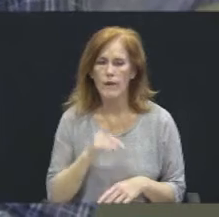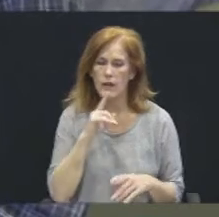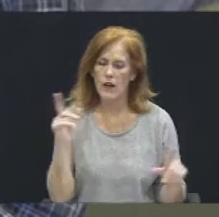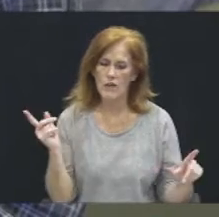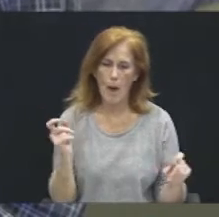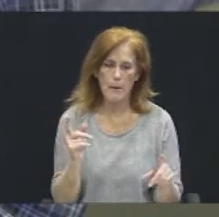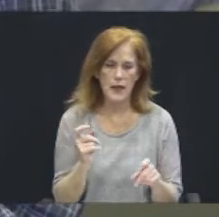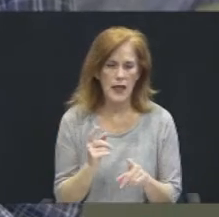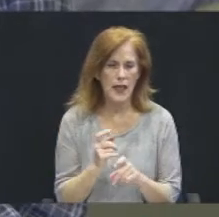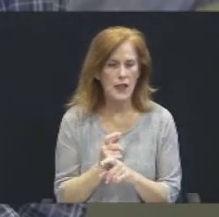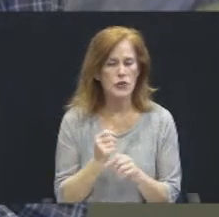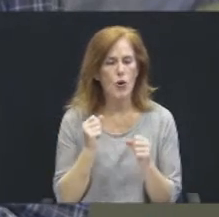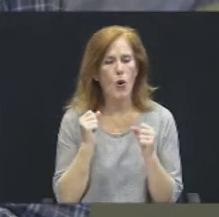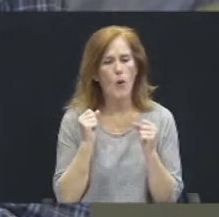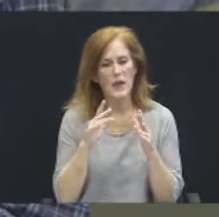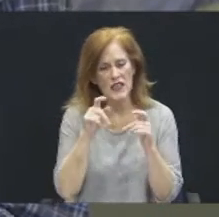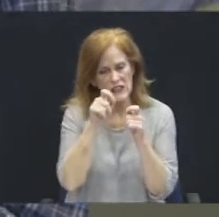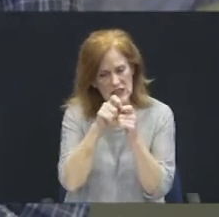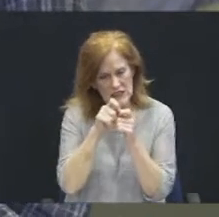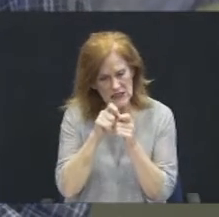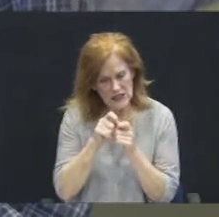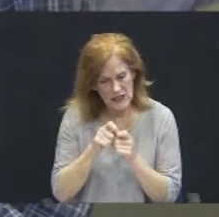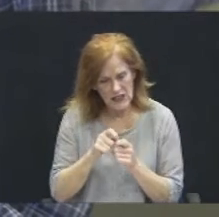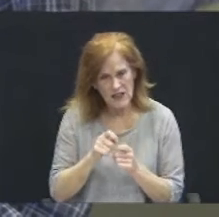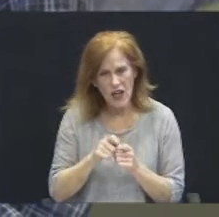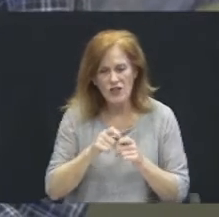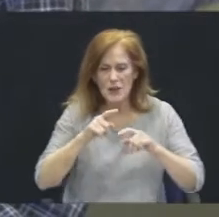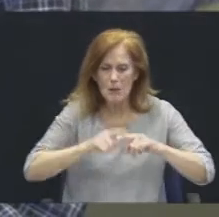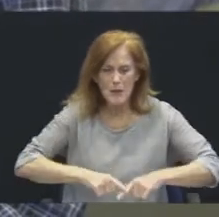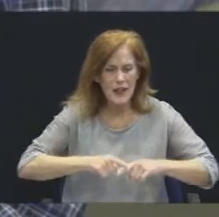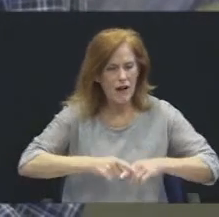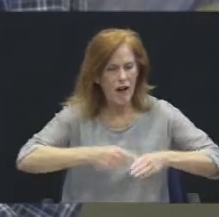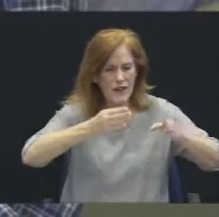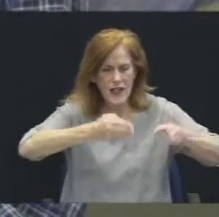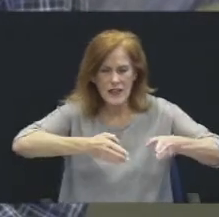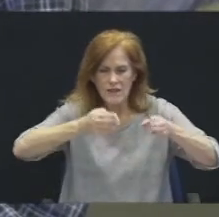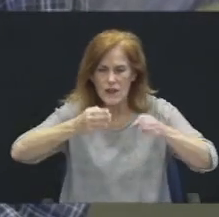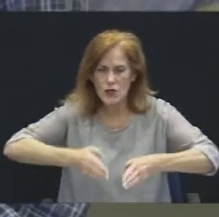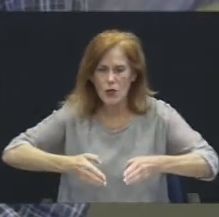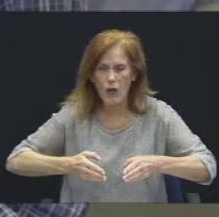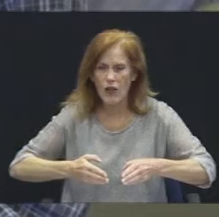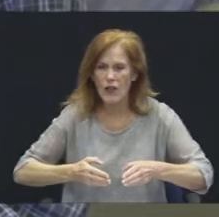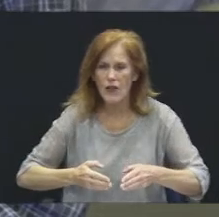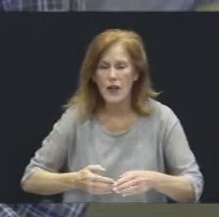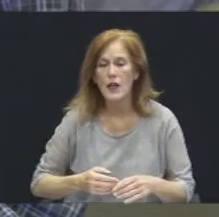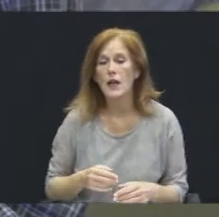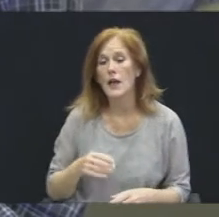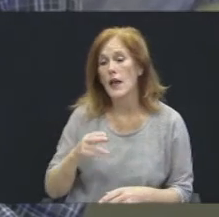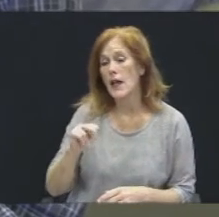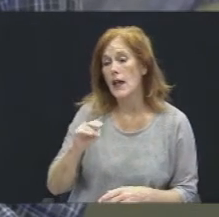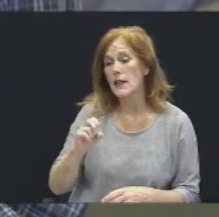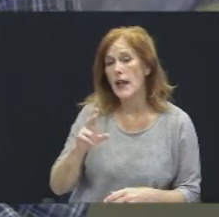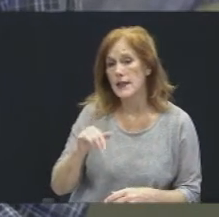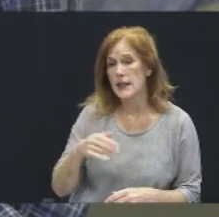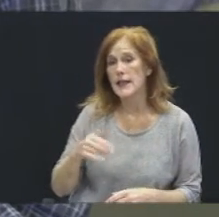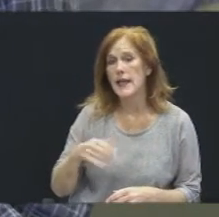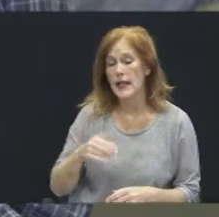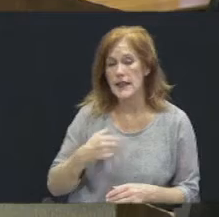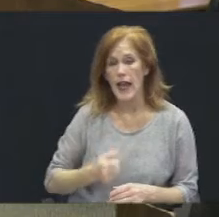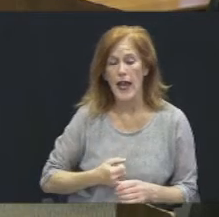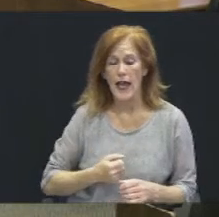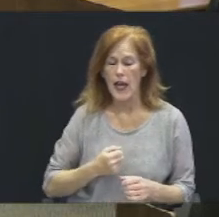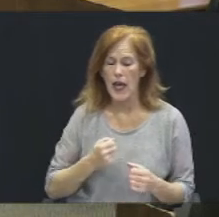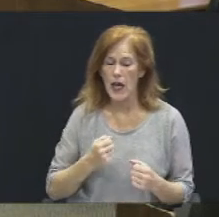undertaking, and there's so many intricacies to those services that And some big implications. And